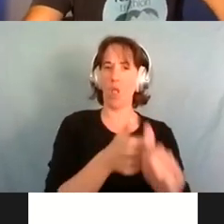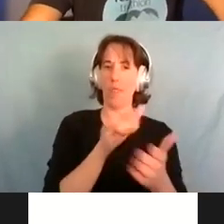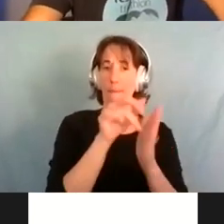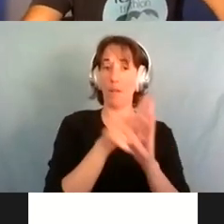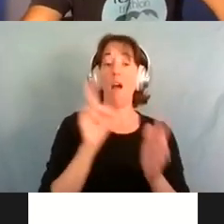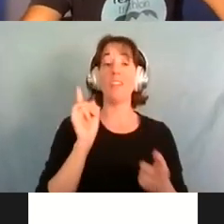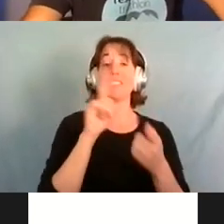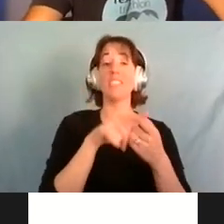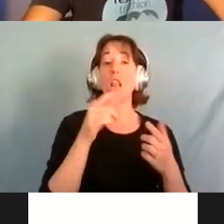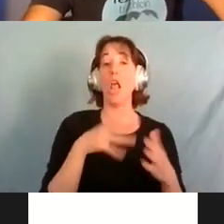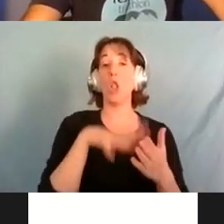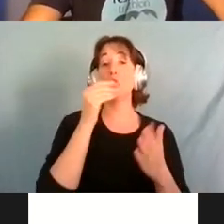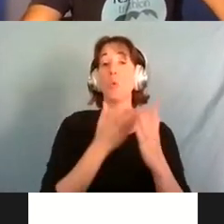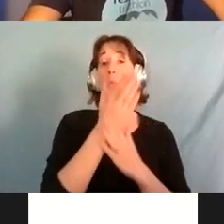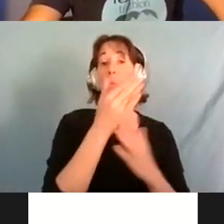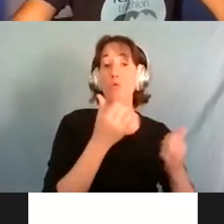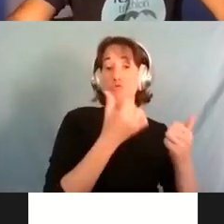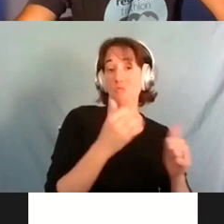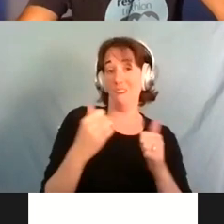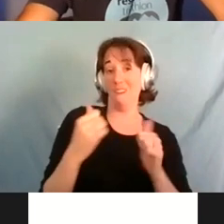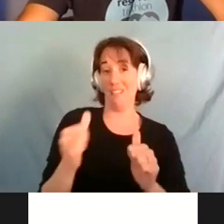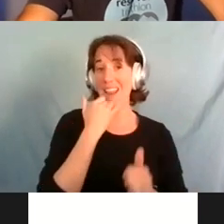was bad and try.